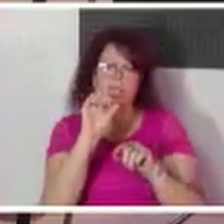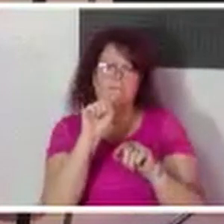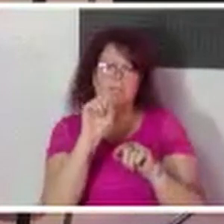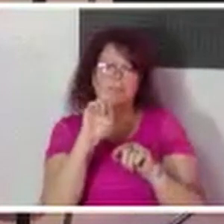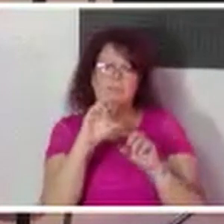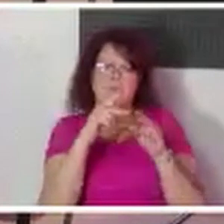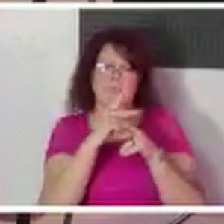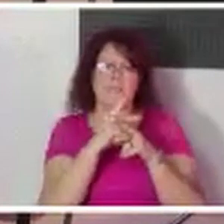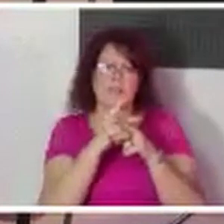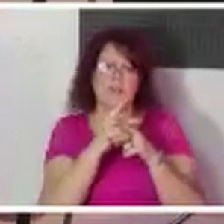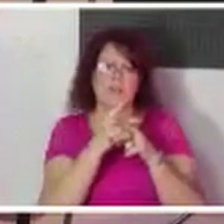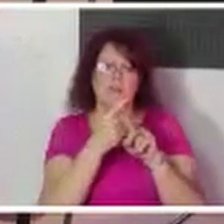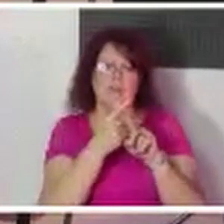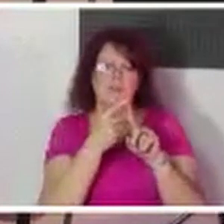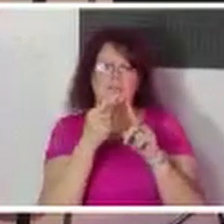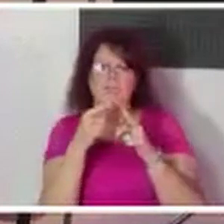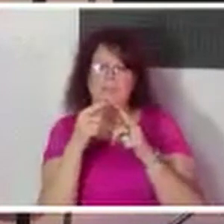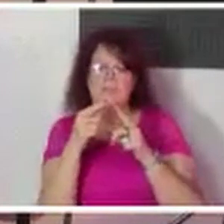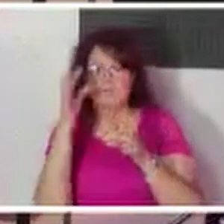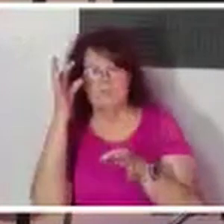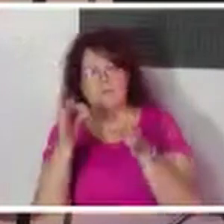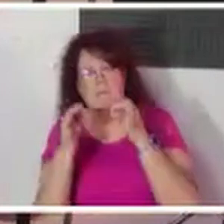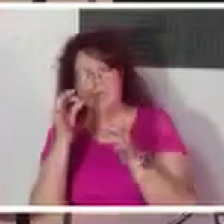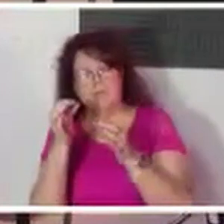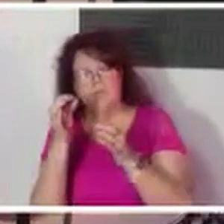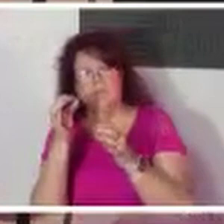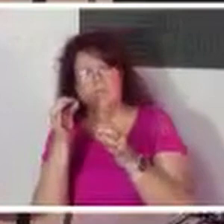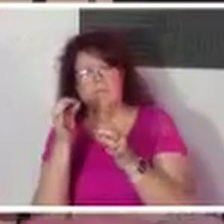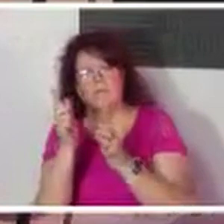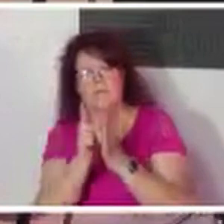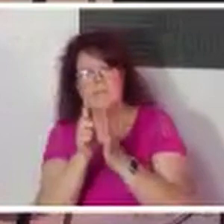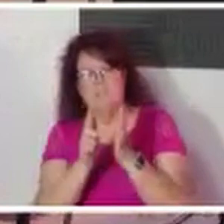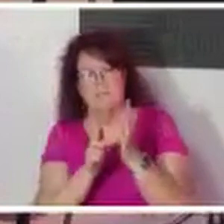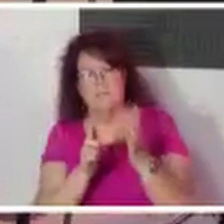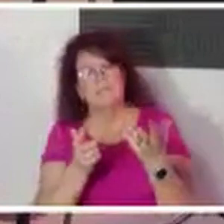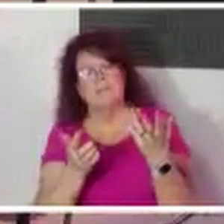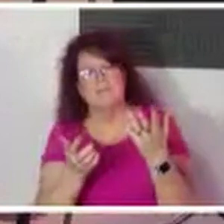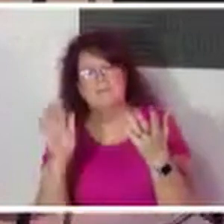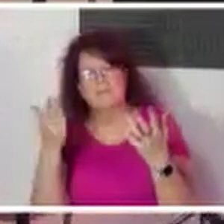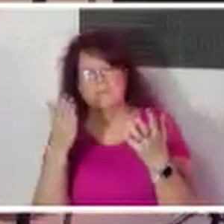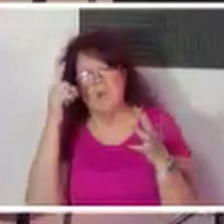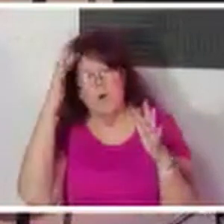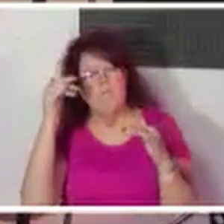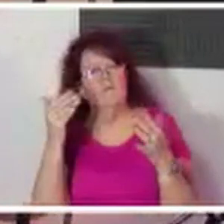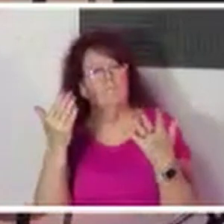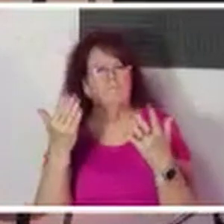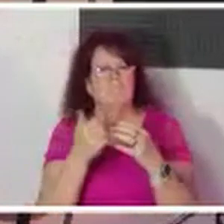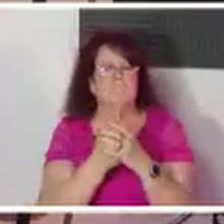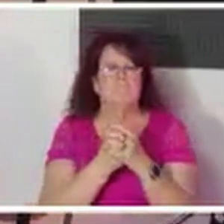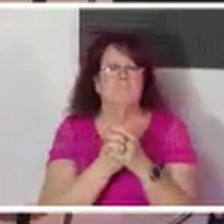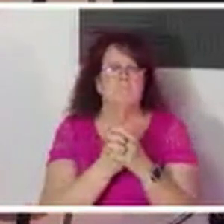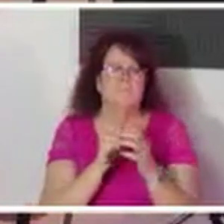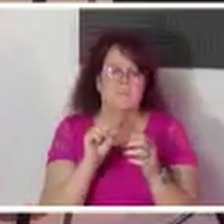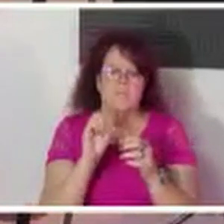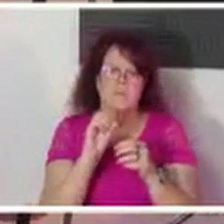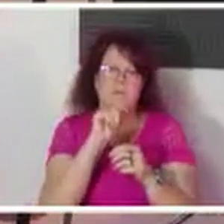justice felt like a hopeful move and more trying to direct at the source what change can occur there. So